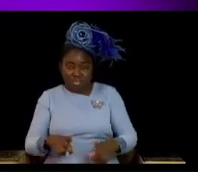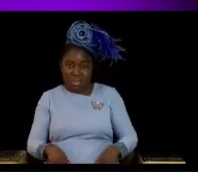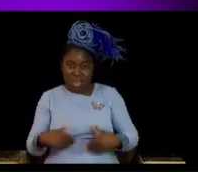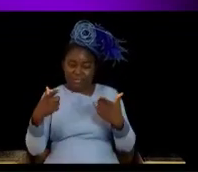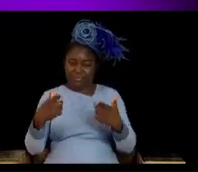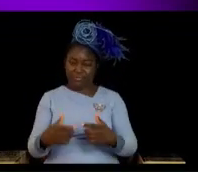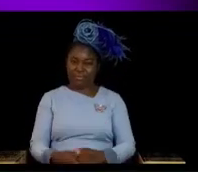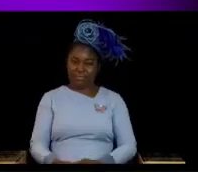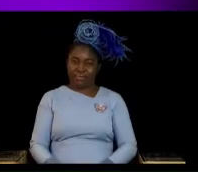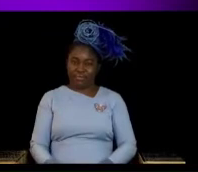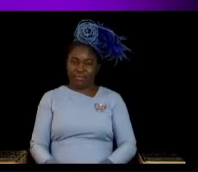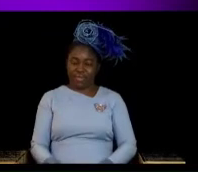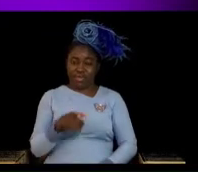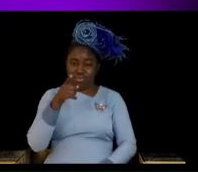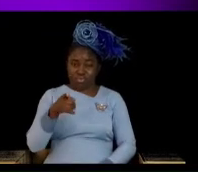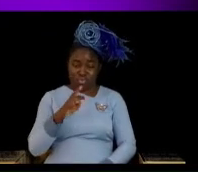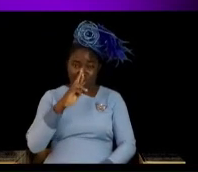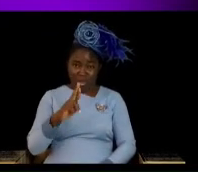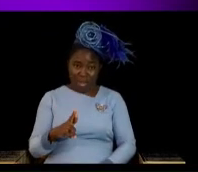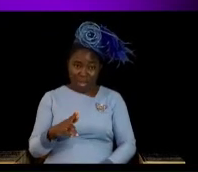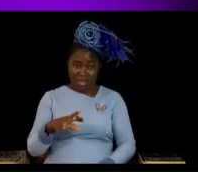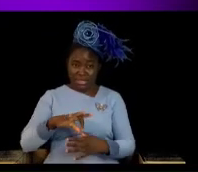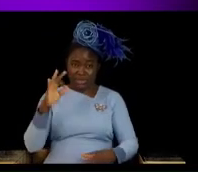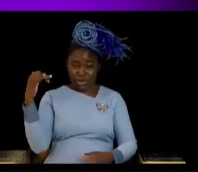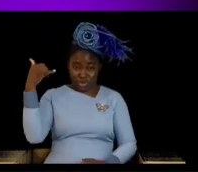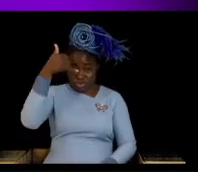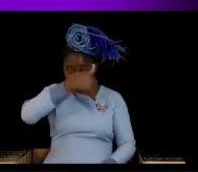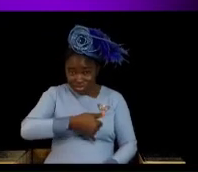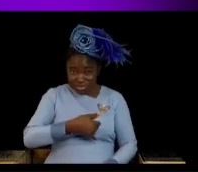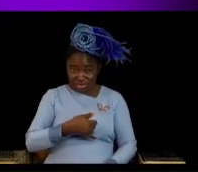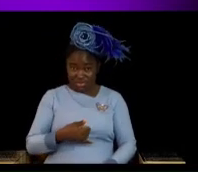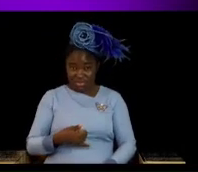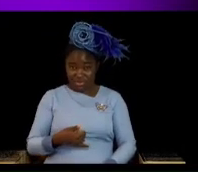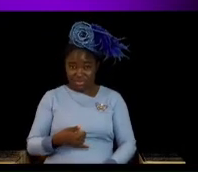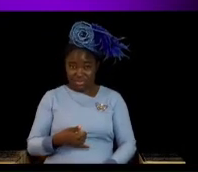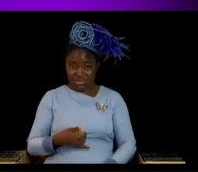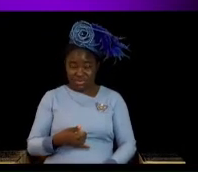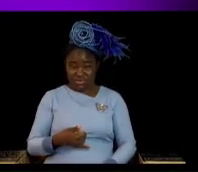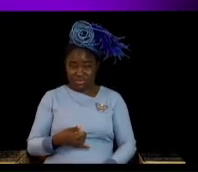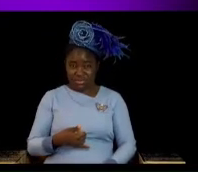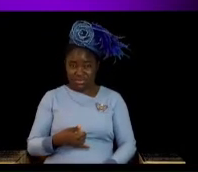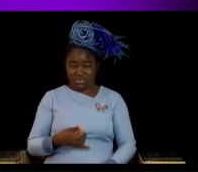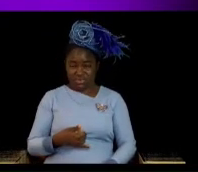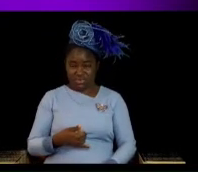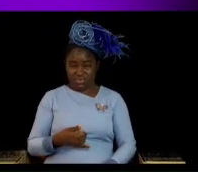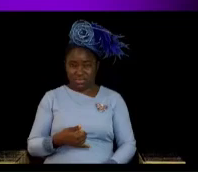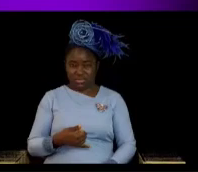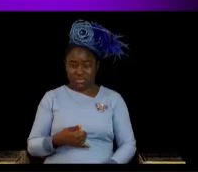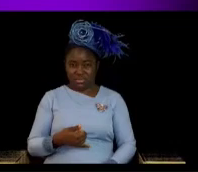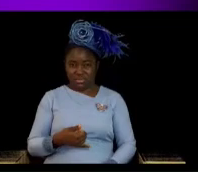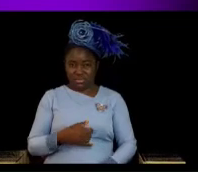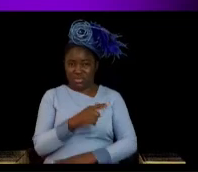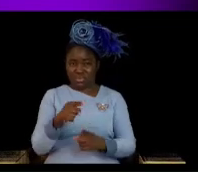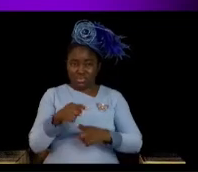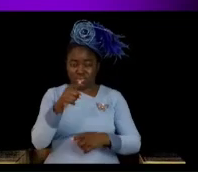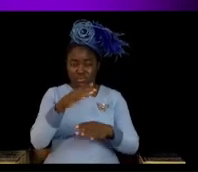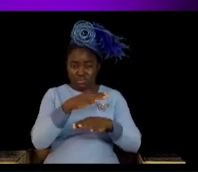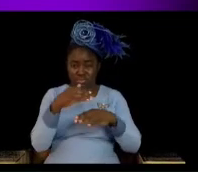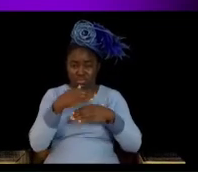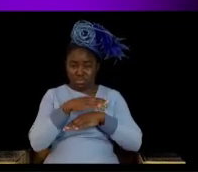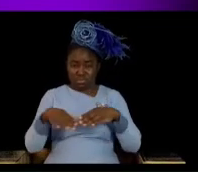You are a spiritual dunce. But for those who are spiritually intelligent,